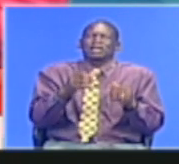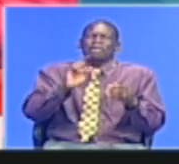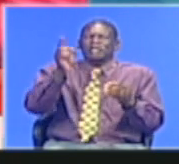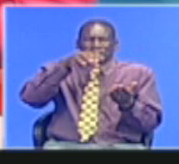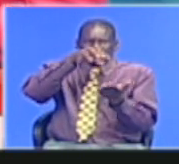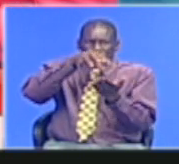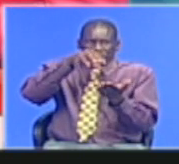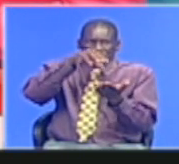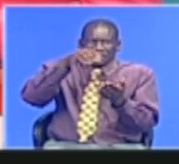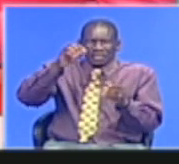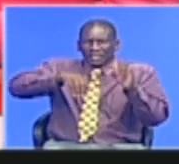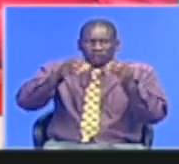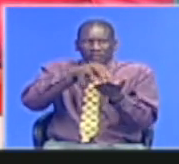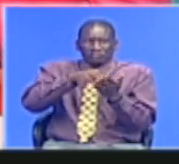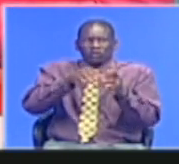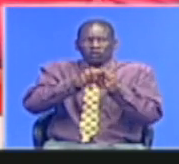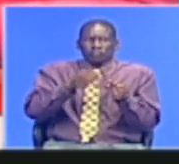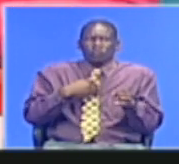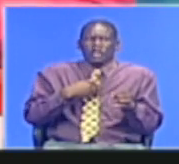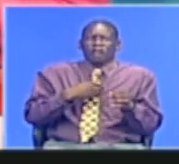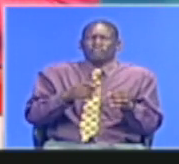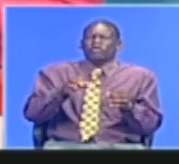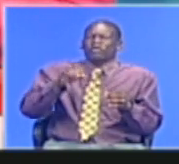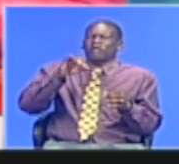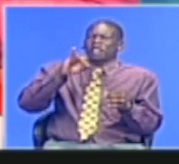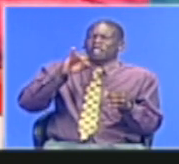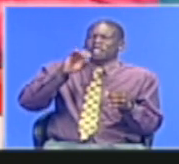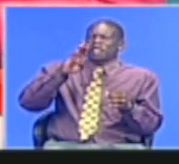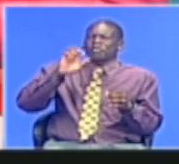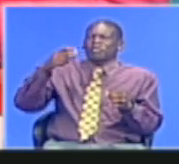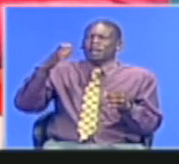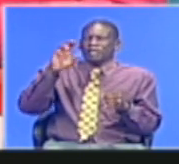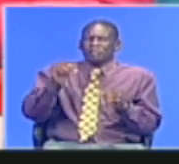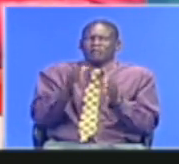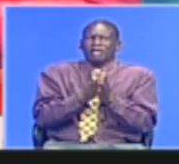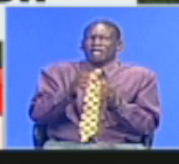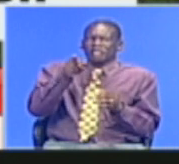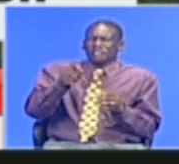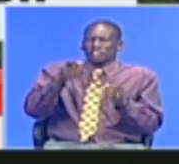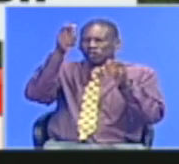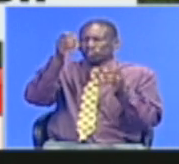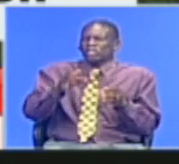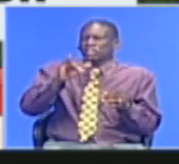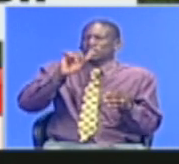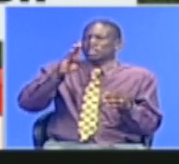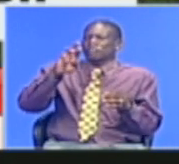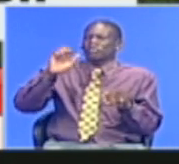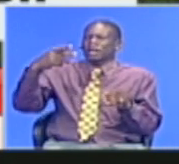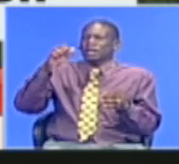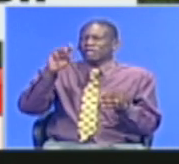we have with us Justice Mohammed Ibrahim. And Mohammed Ibrahim was appointed to the Supreme Court